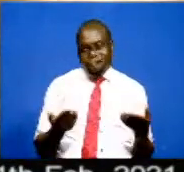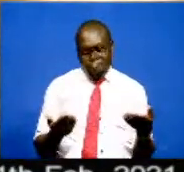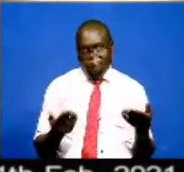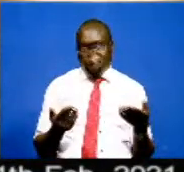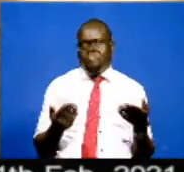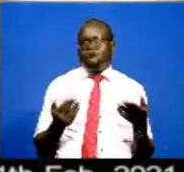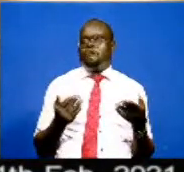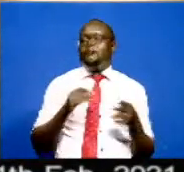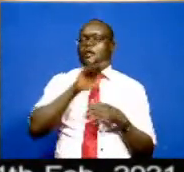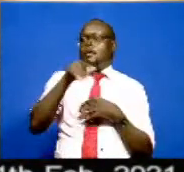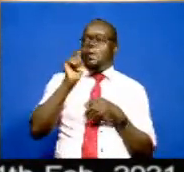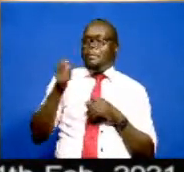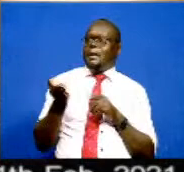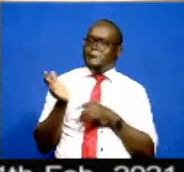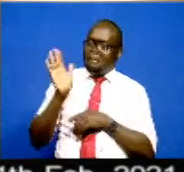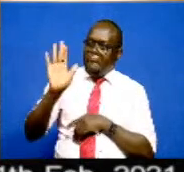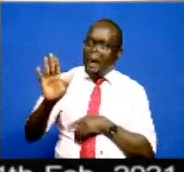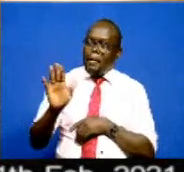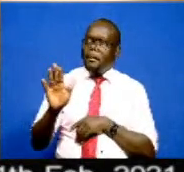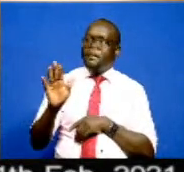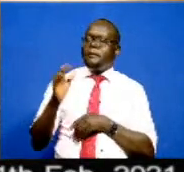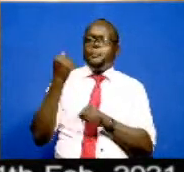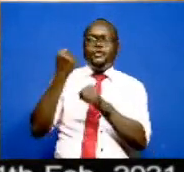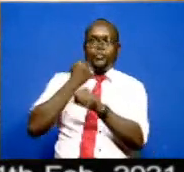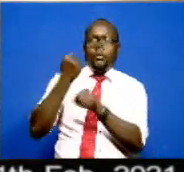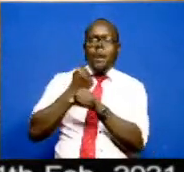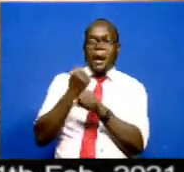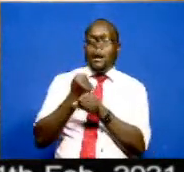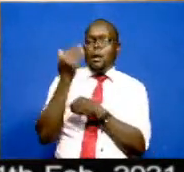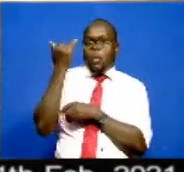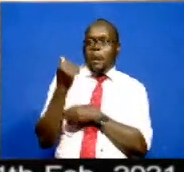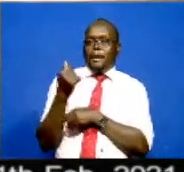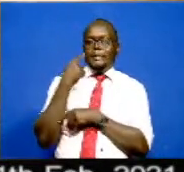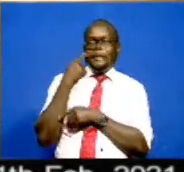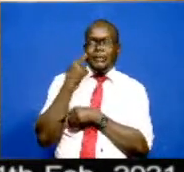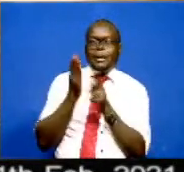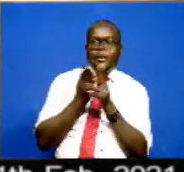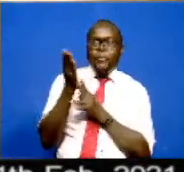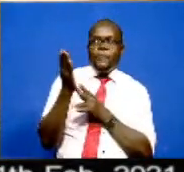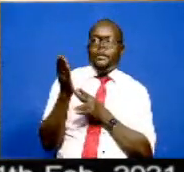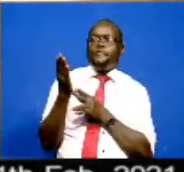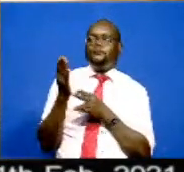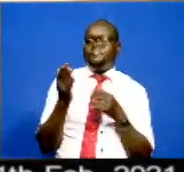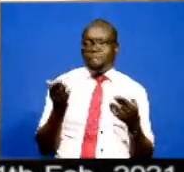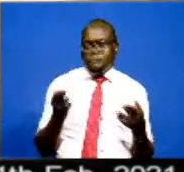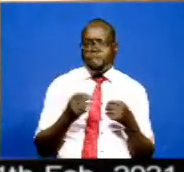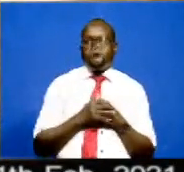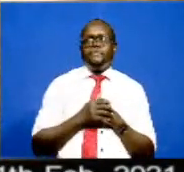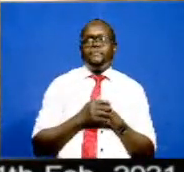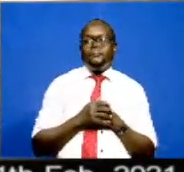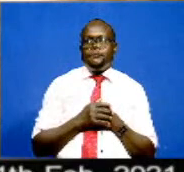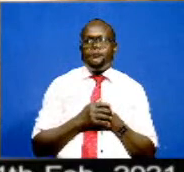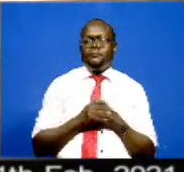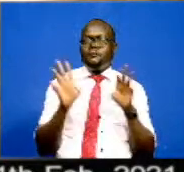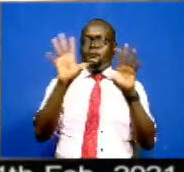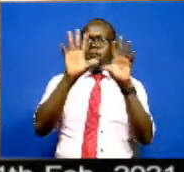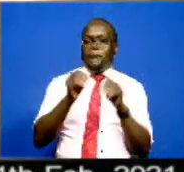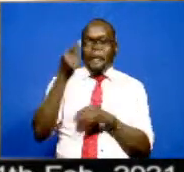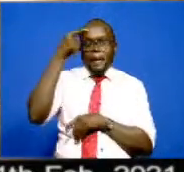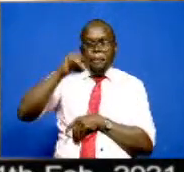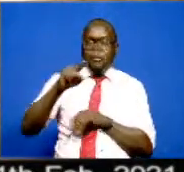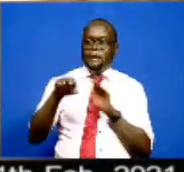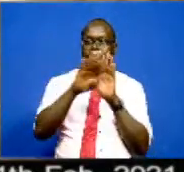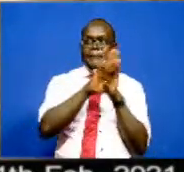have to go and start burning the midnight oil, plowing through the budget policy